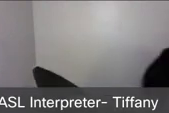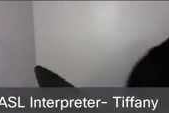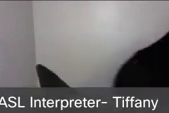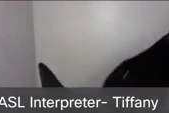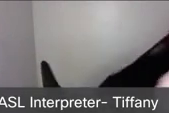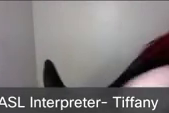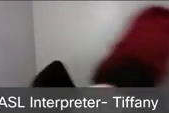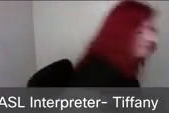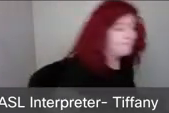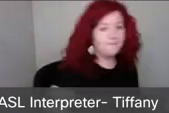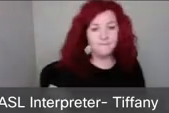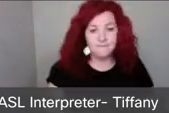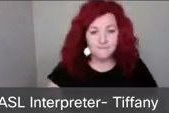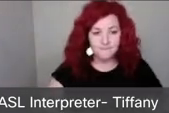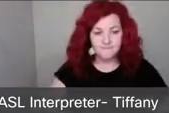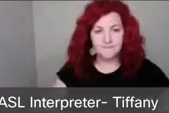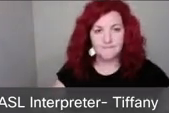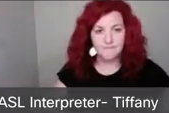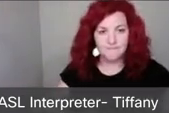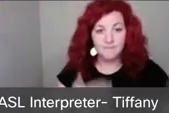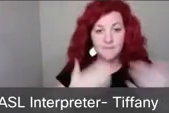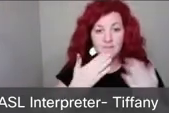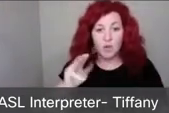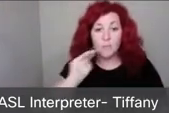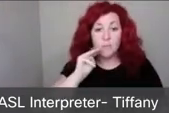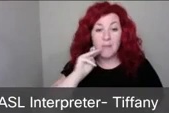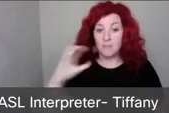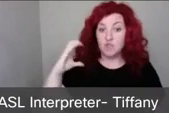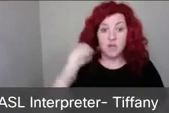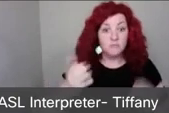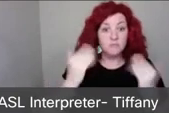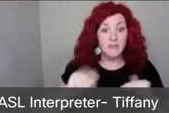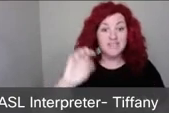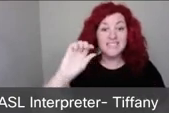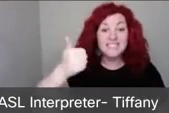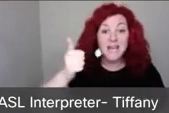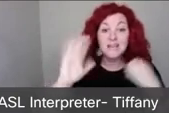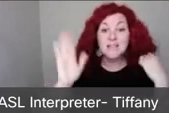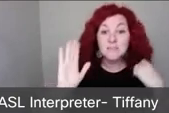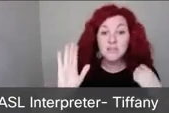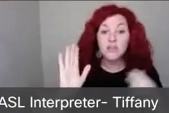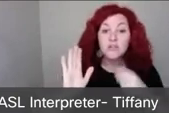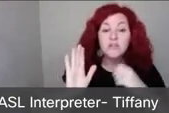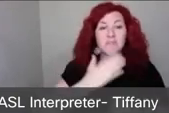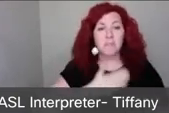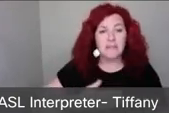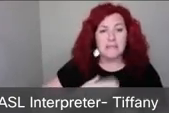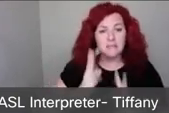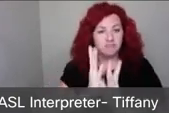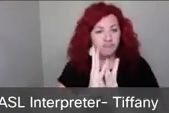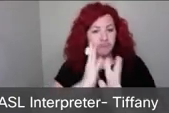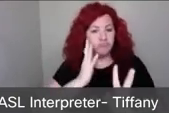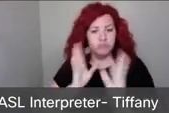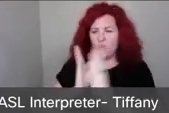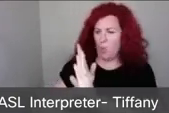Thank you, Madam Chair. The next speakers, and I'm going to be naming off the next 10 speakers. So if you can just kind of line up against that